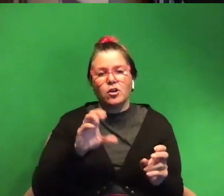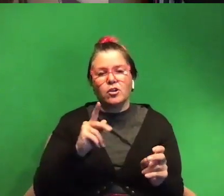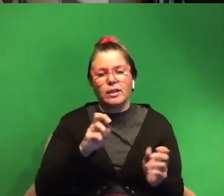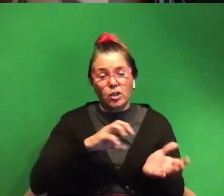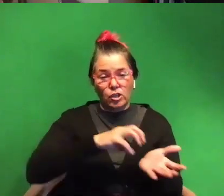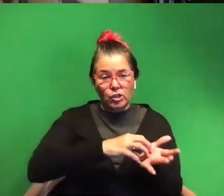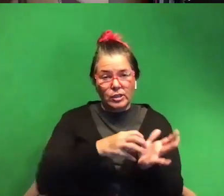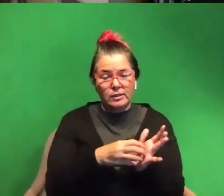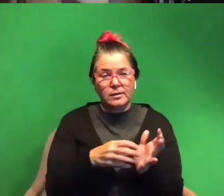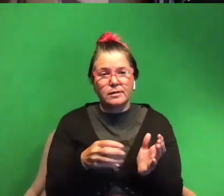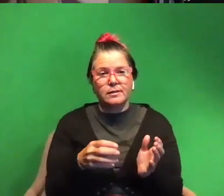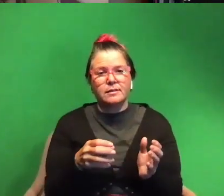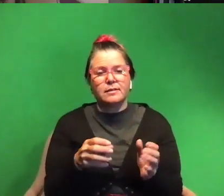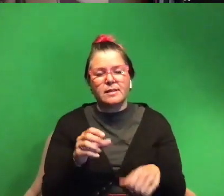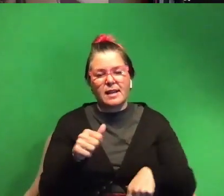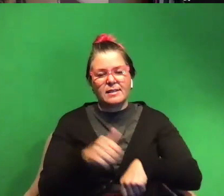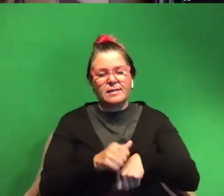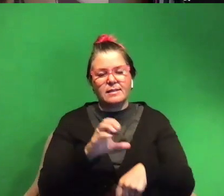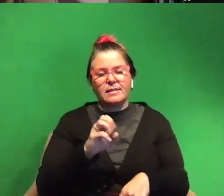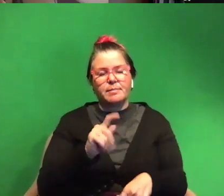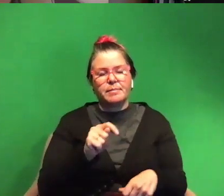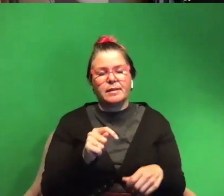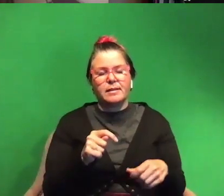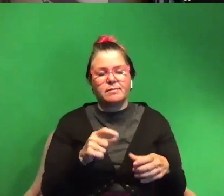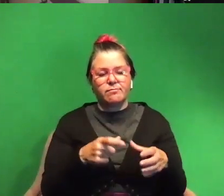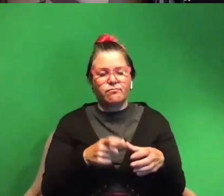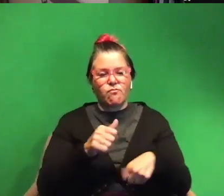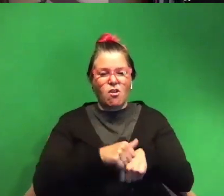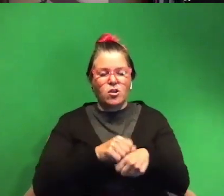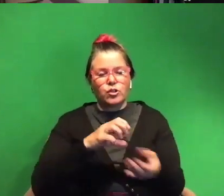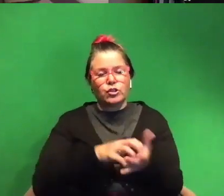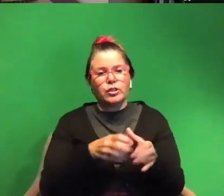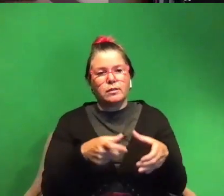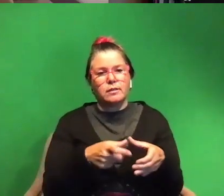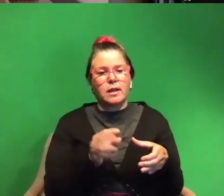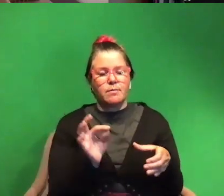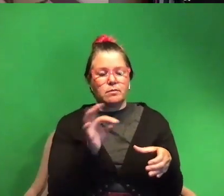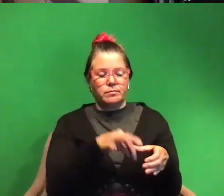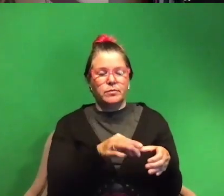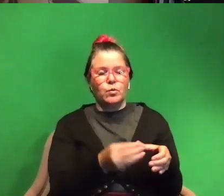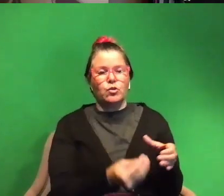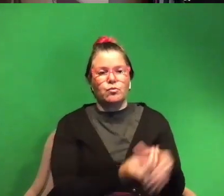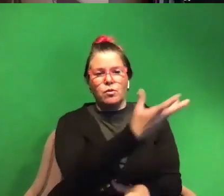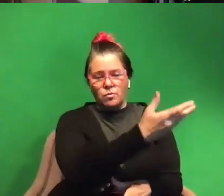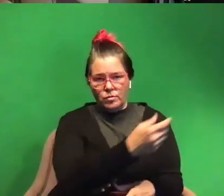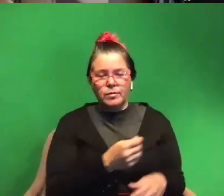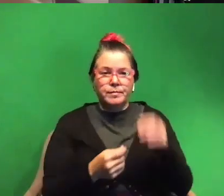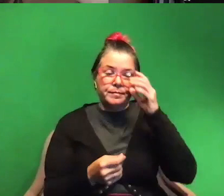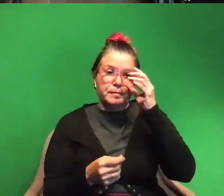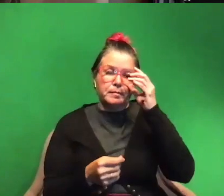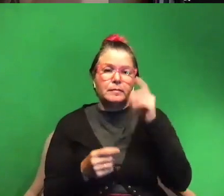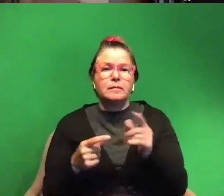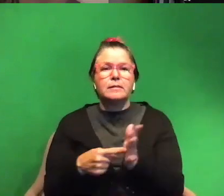are essentially cement little blocks or cookies, and you can put a small fragment in there and they can grow out of there, or sometimes they